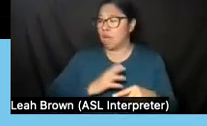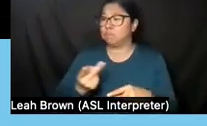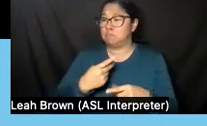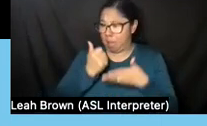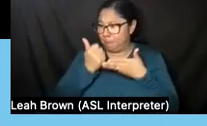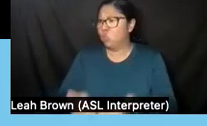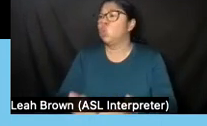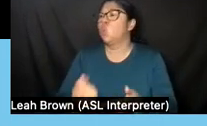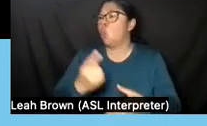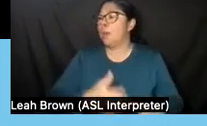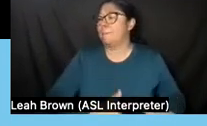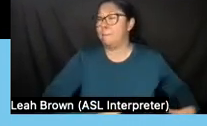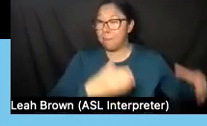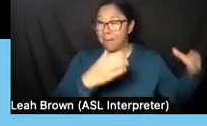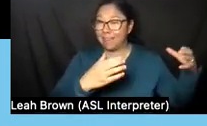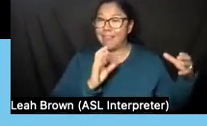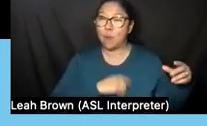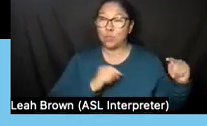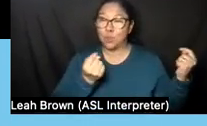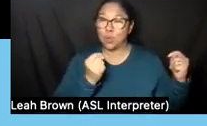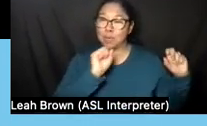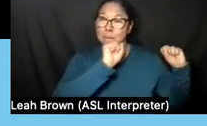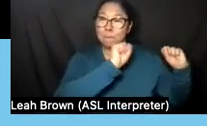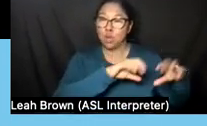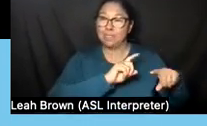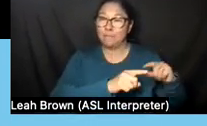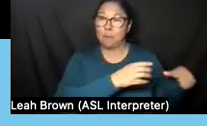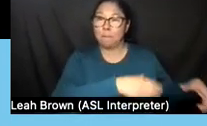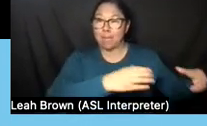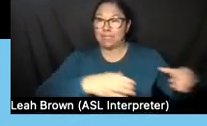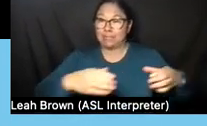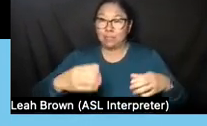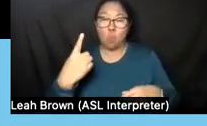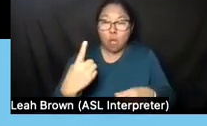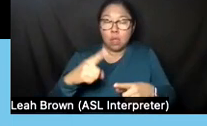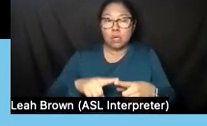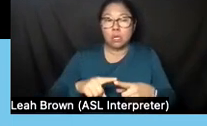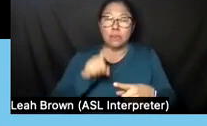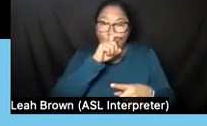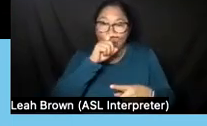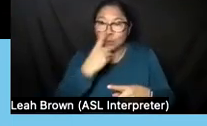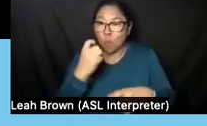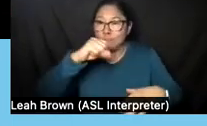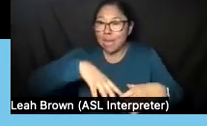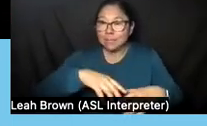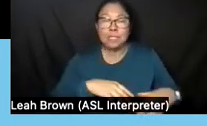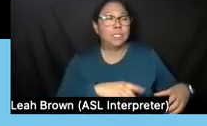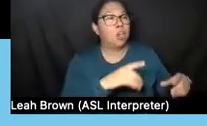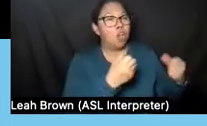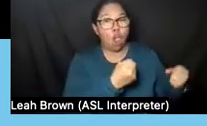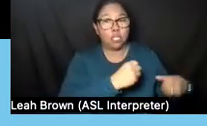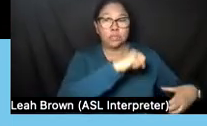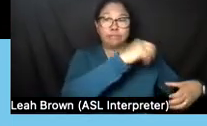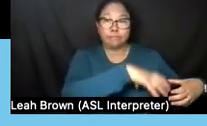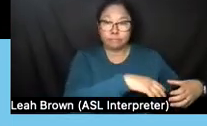we have our toys and buckets. So all your Polly Pockets go in this basket. All brother's cars go in this basket. And then we do one small